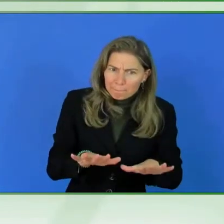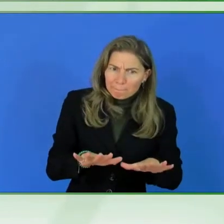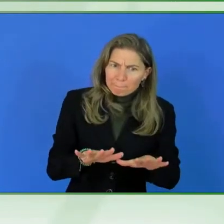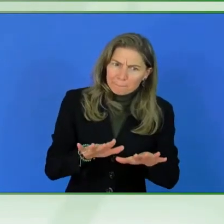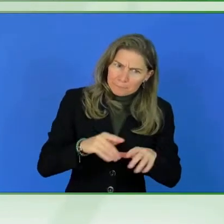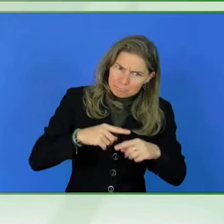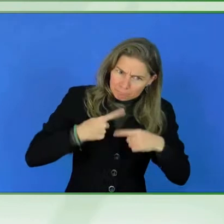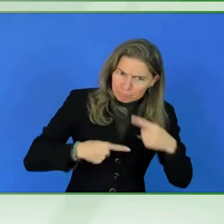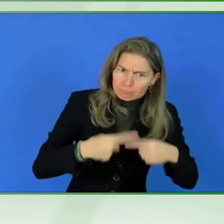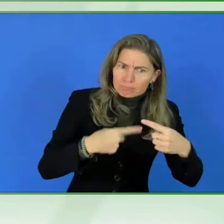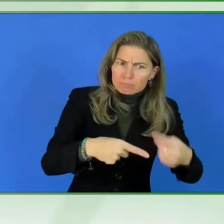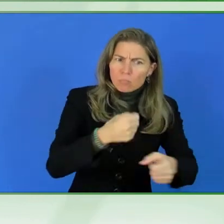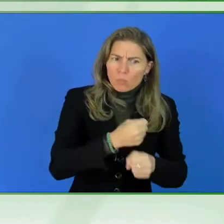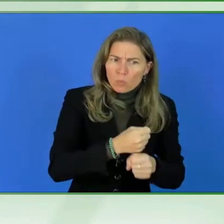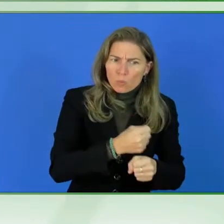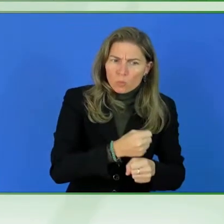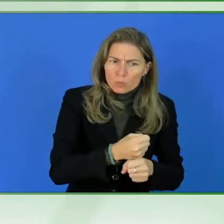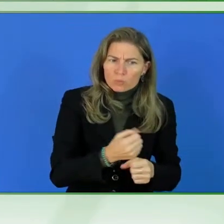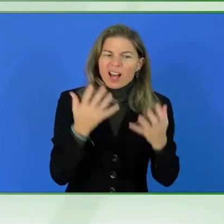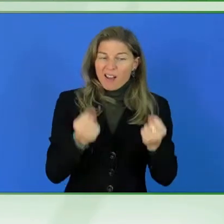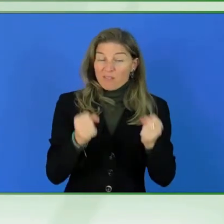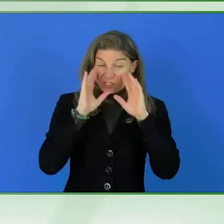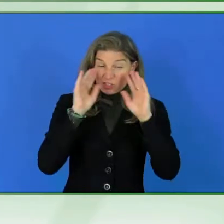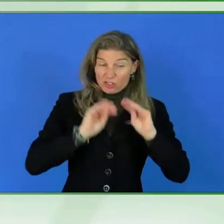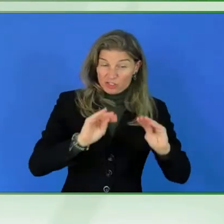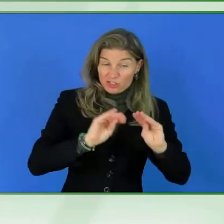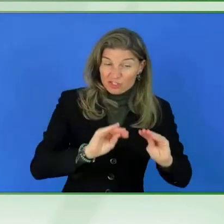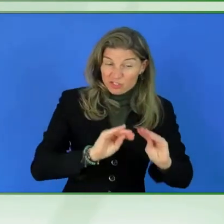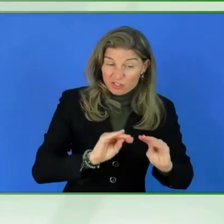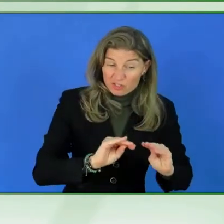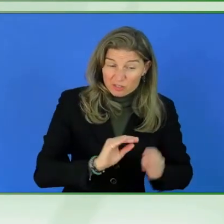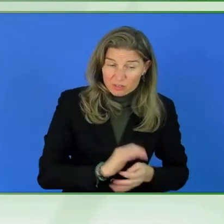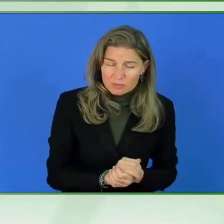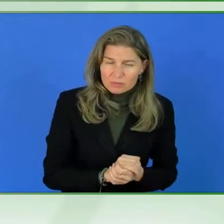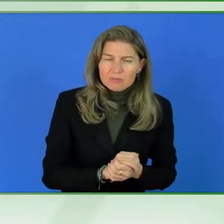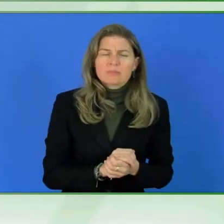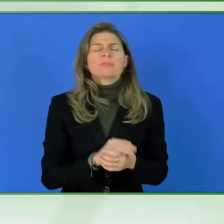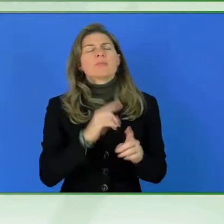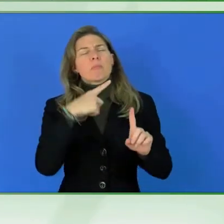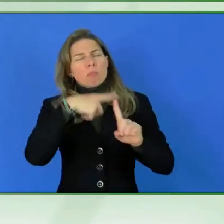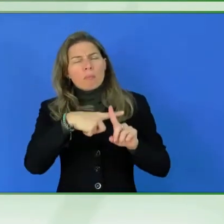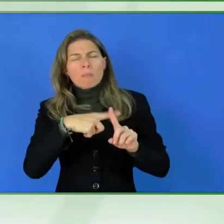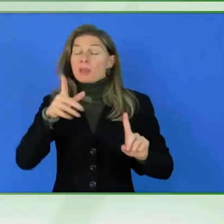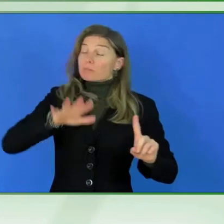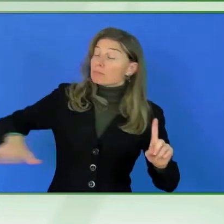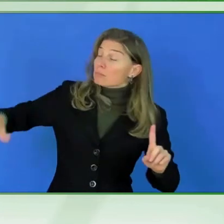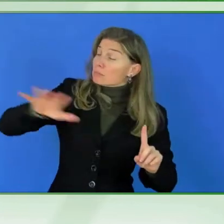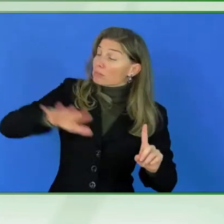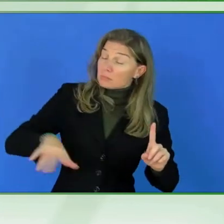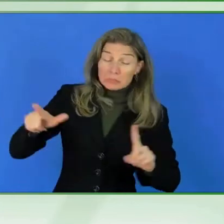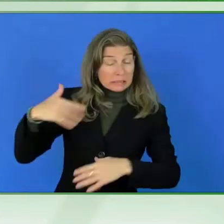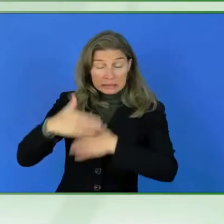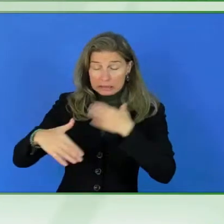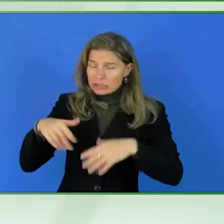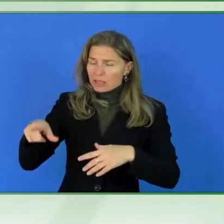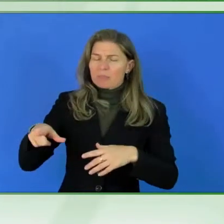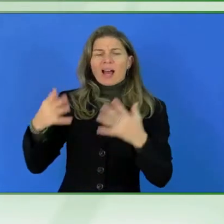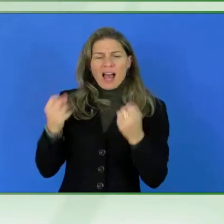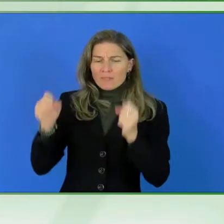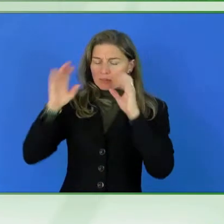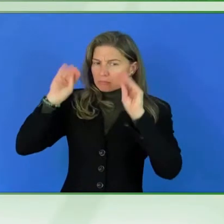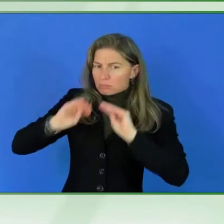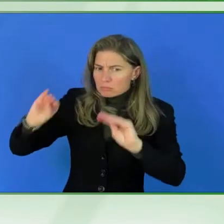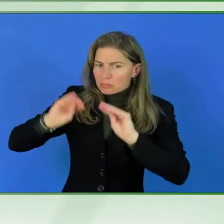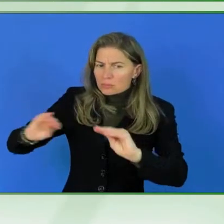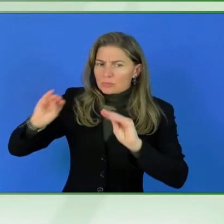and raise inclusive culture for our PWDs via accommodation at Flex. We organize